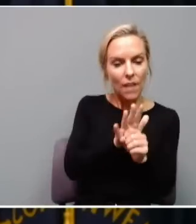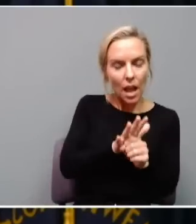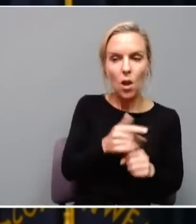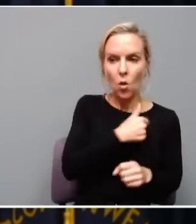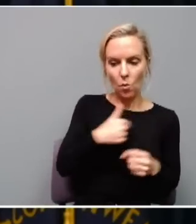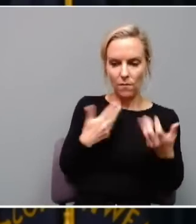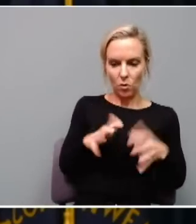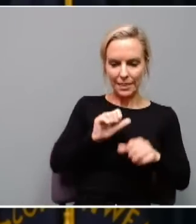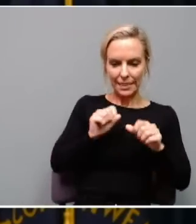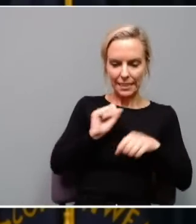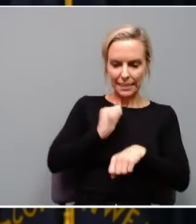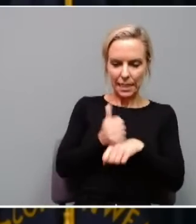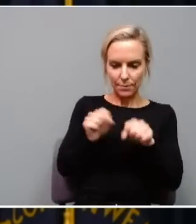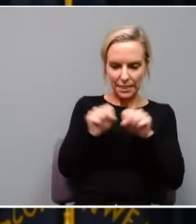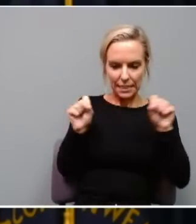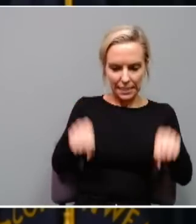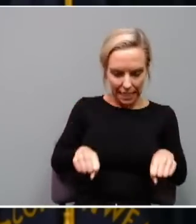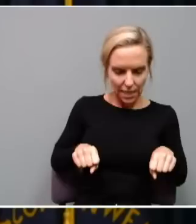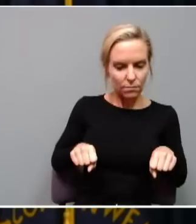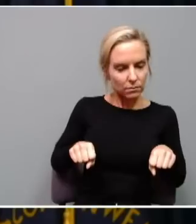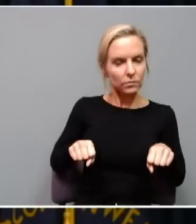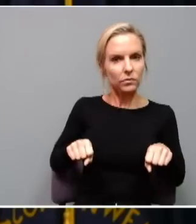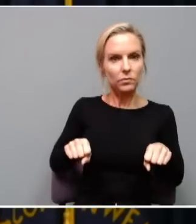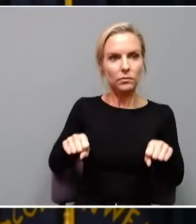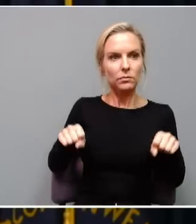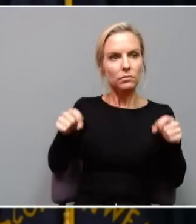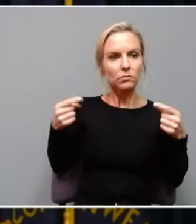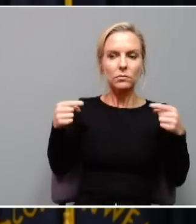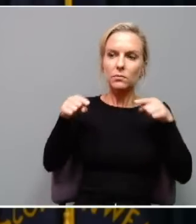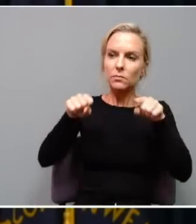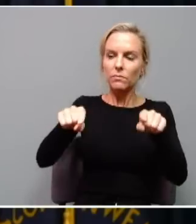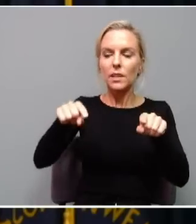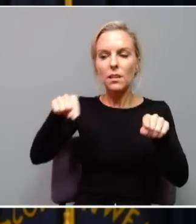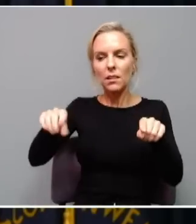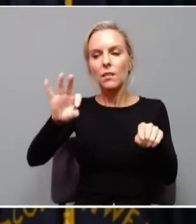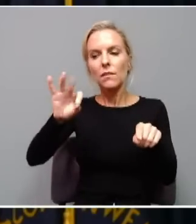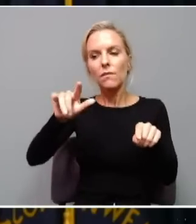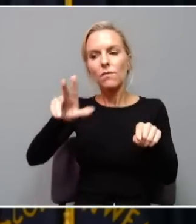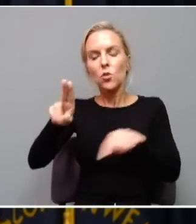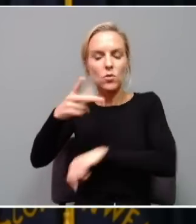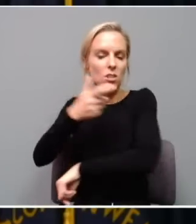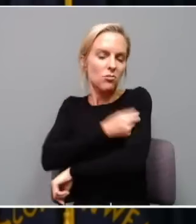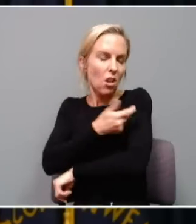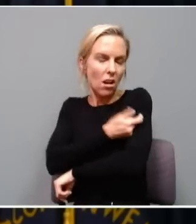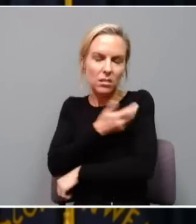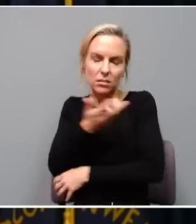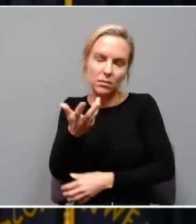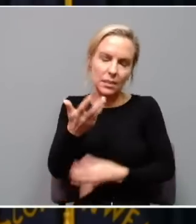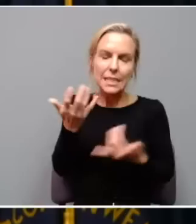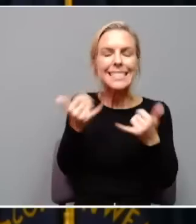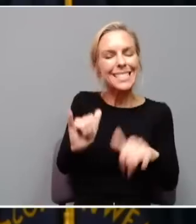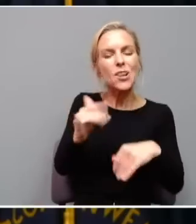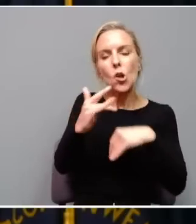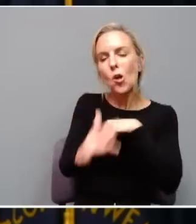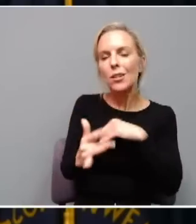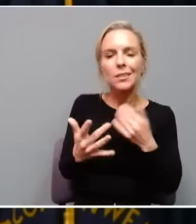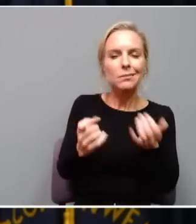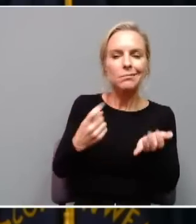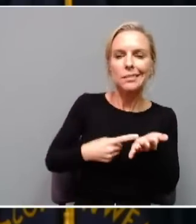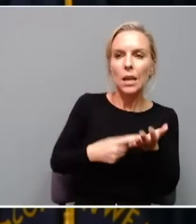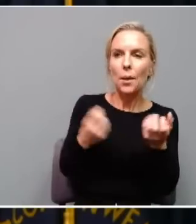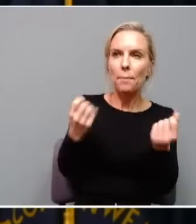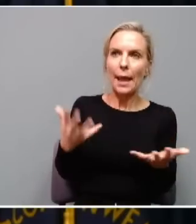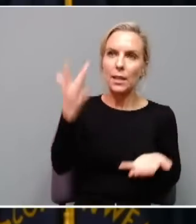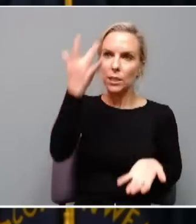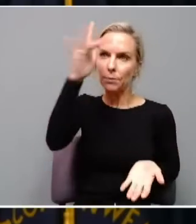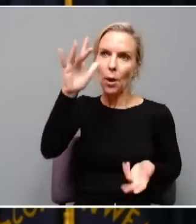just run alongside the flu shot that we get each year. So still early. I know there's a lot of smart people who think